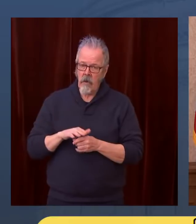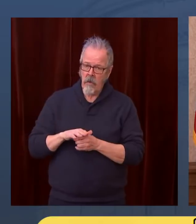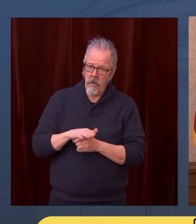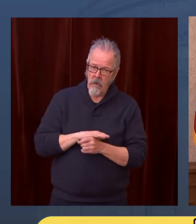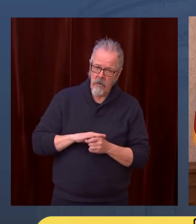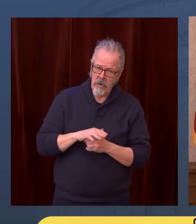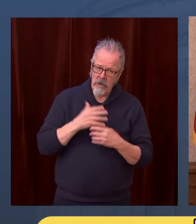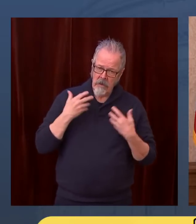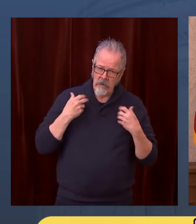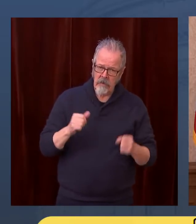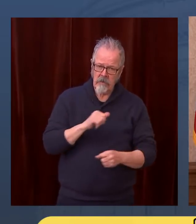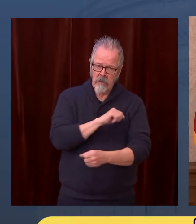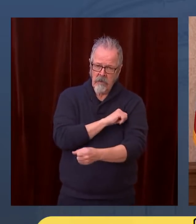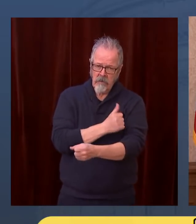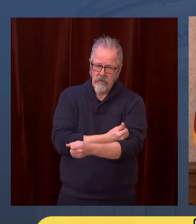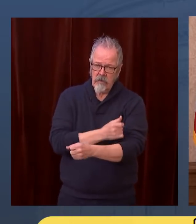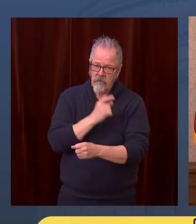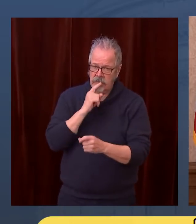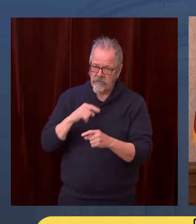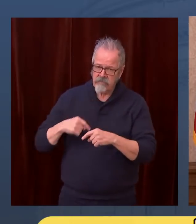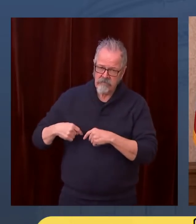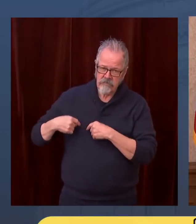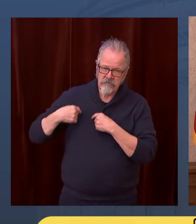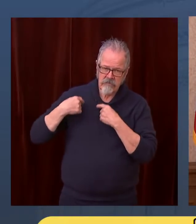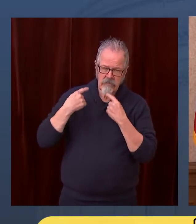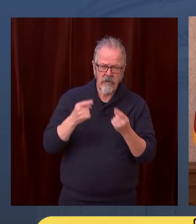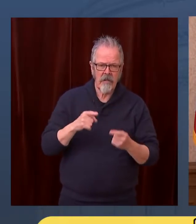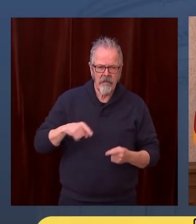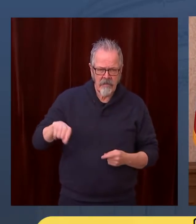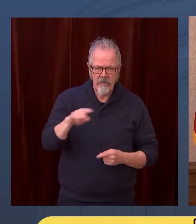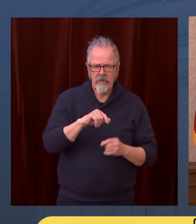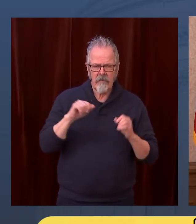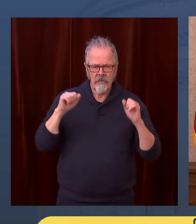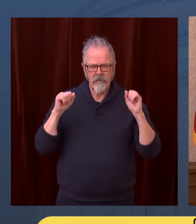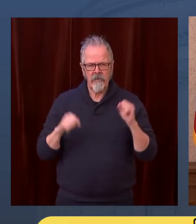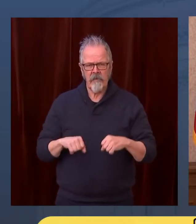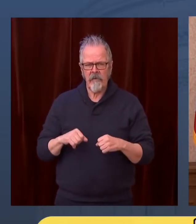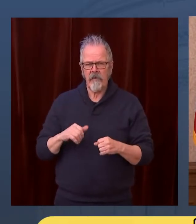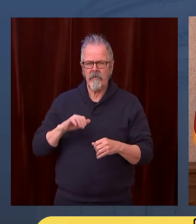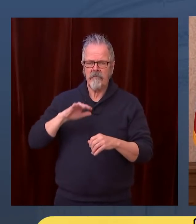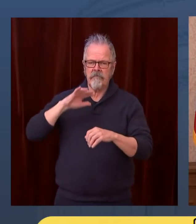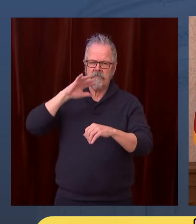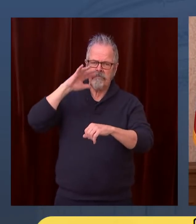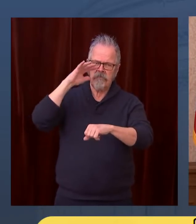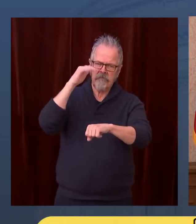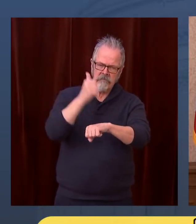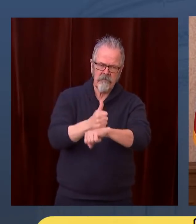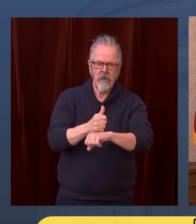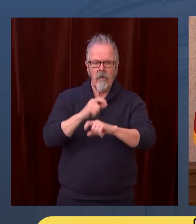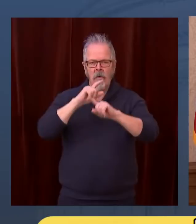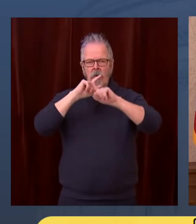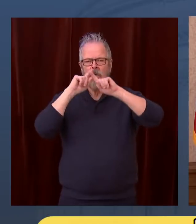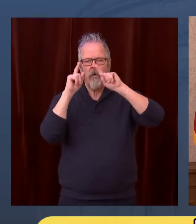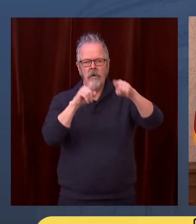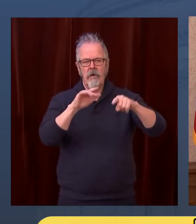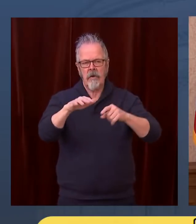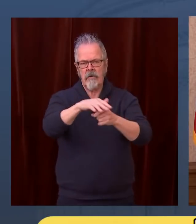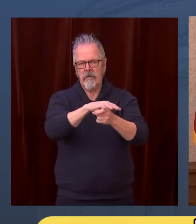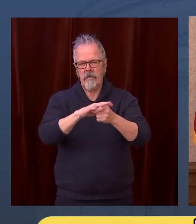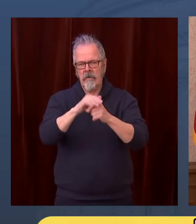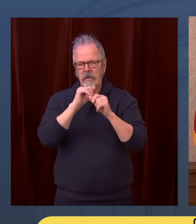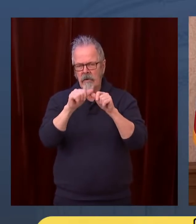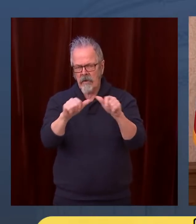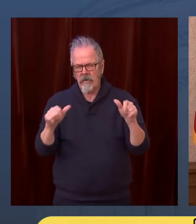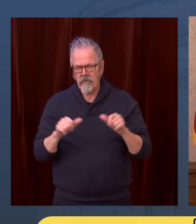they have through this period, will have the ability to put their own mandates in if they make that decision. So we're